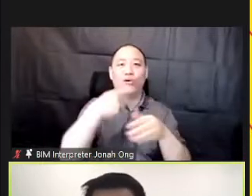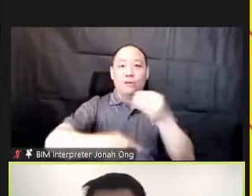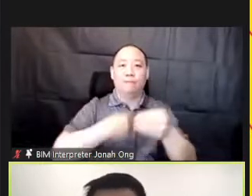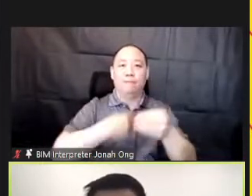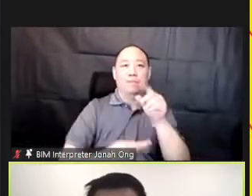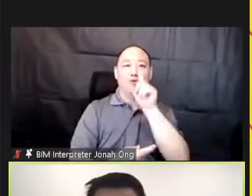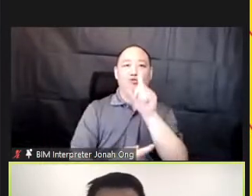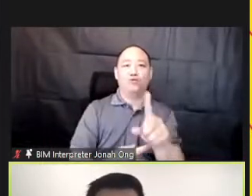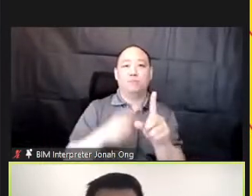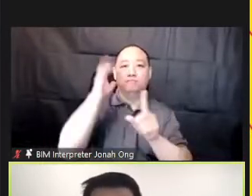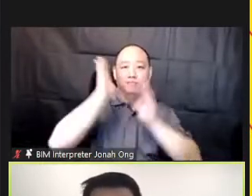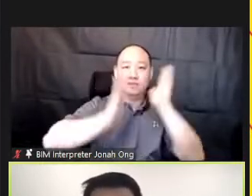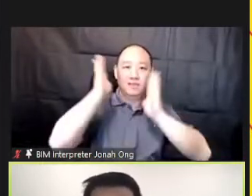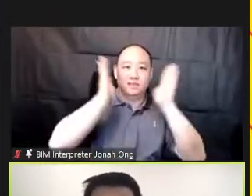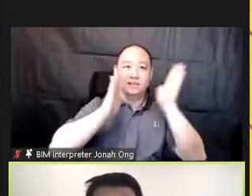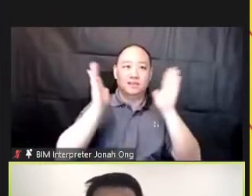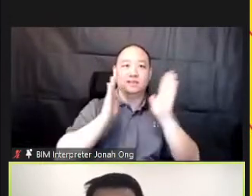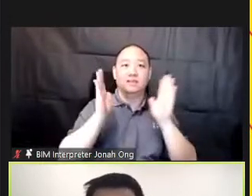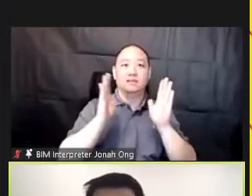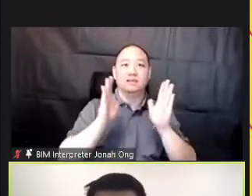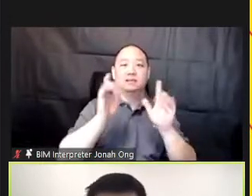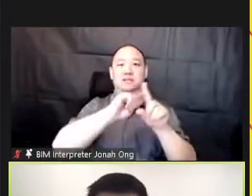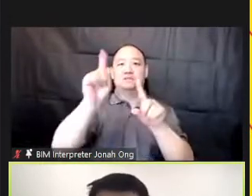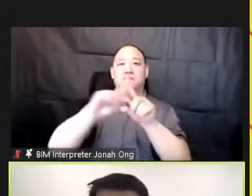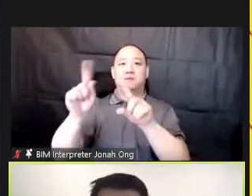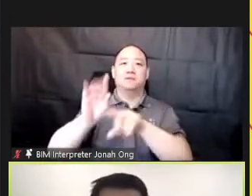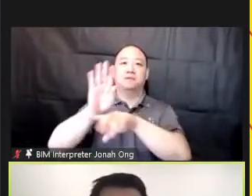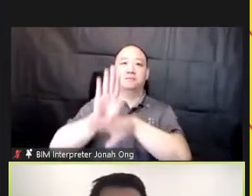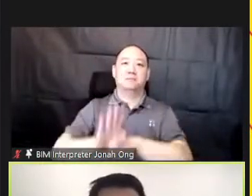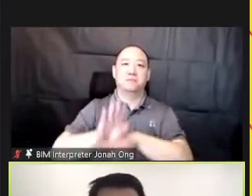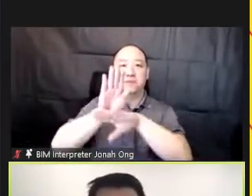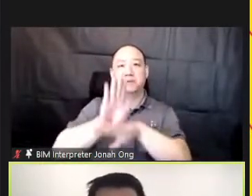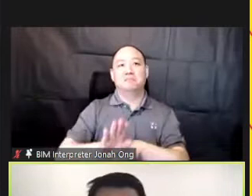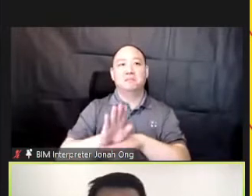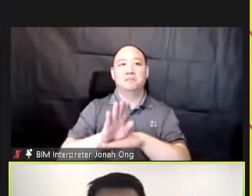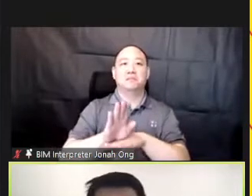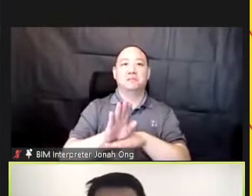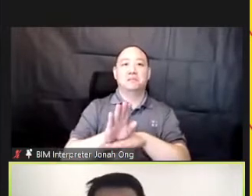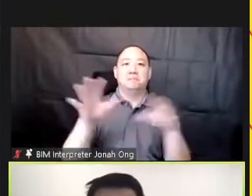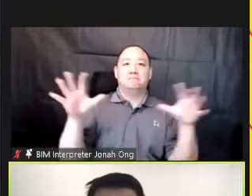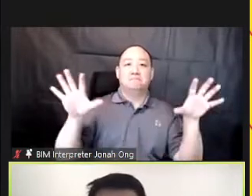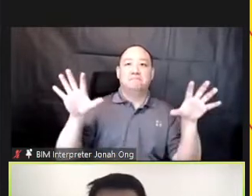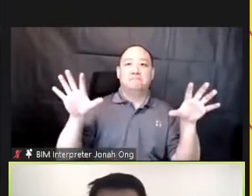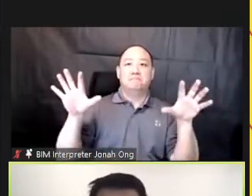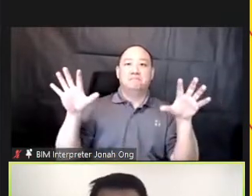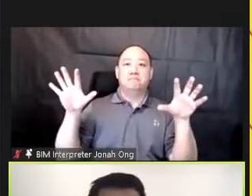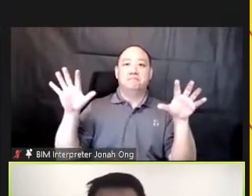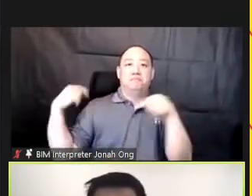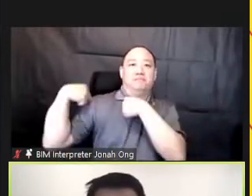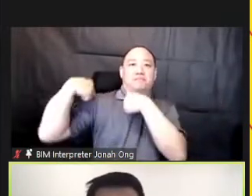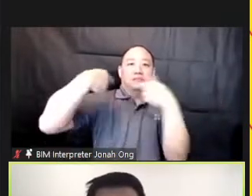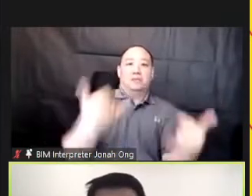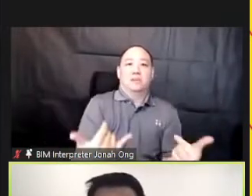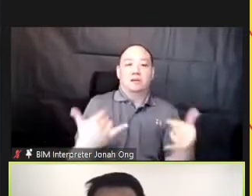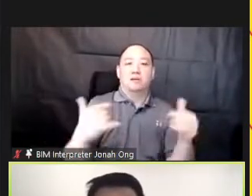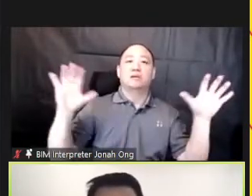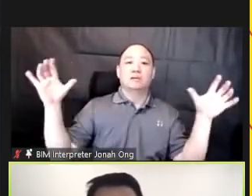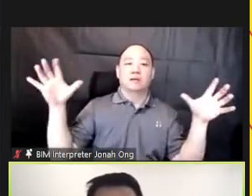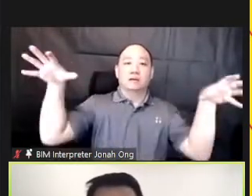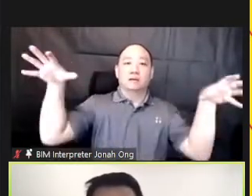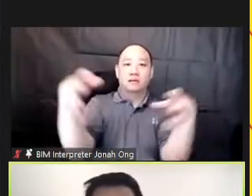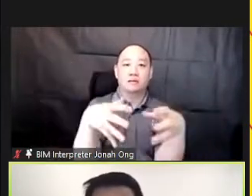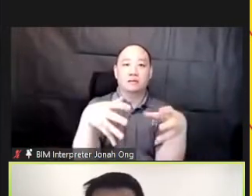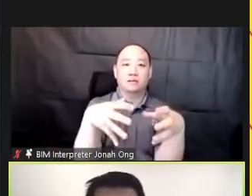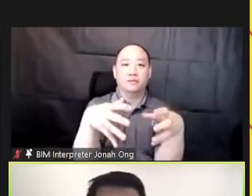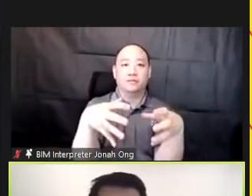different racial backgrounds coming together in their traditional costumes and waving this being collected under